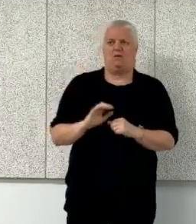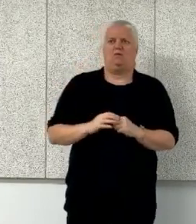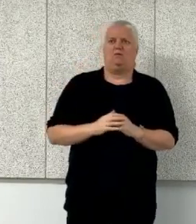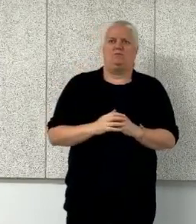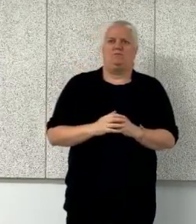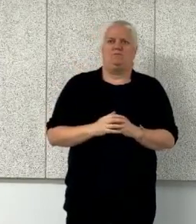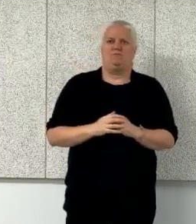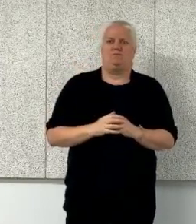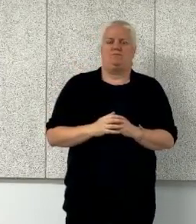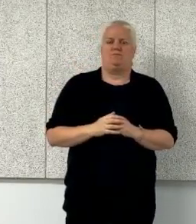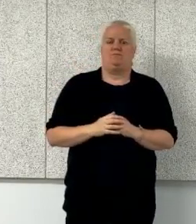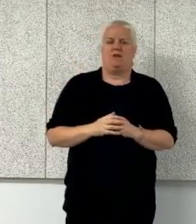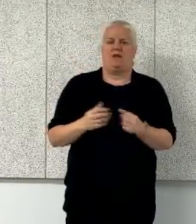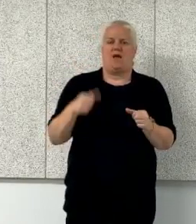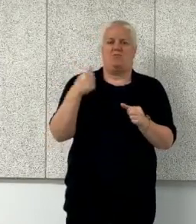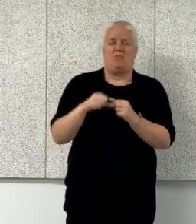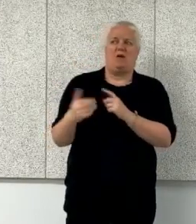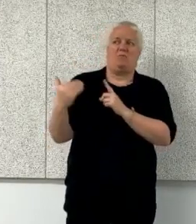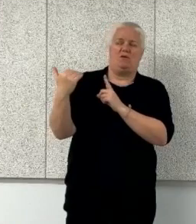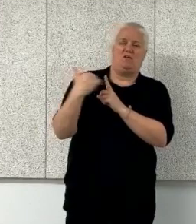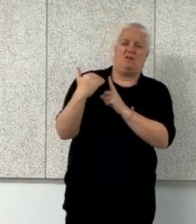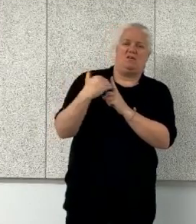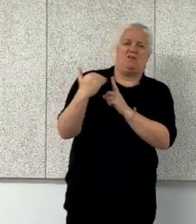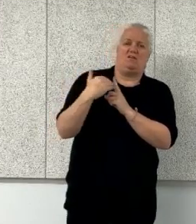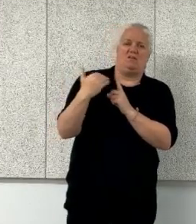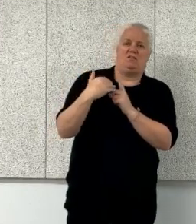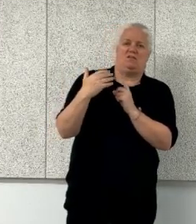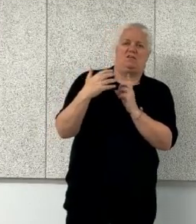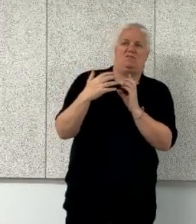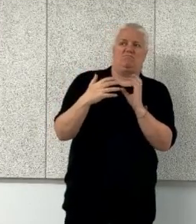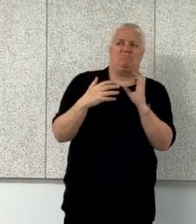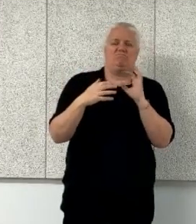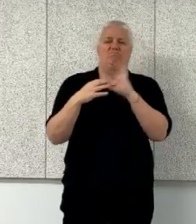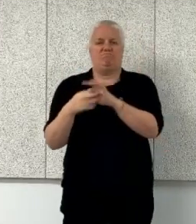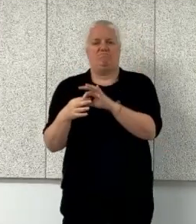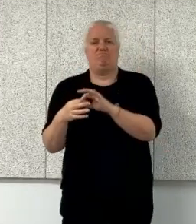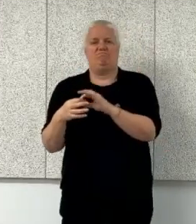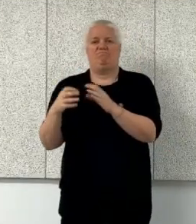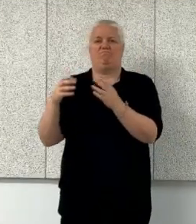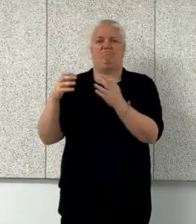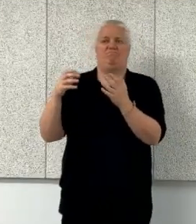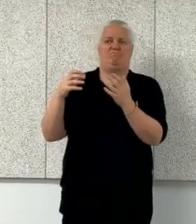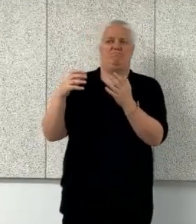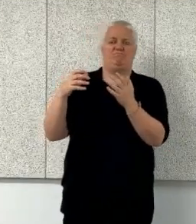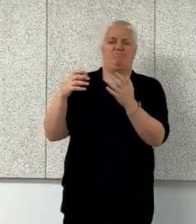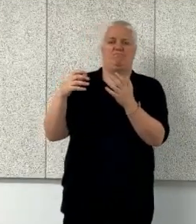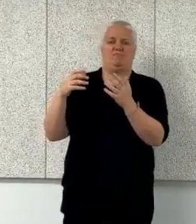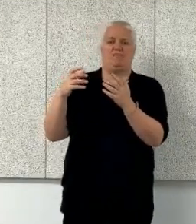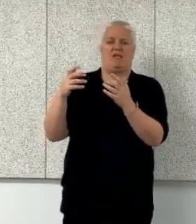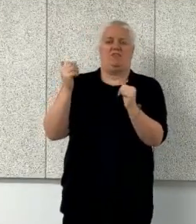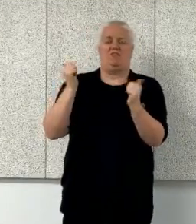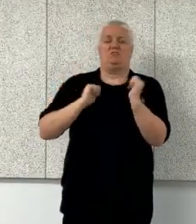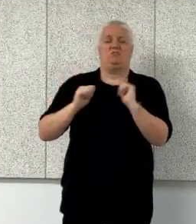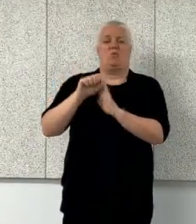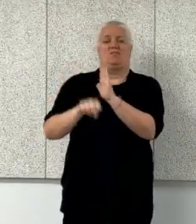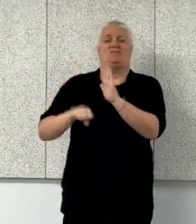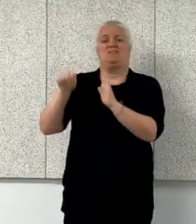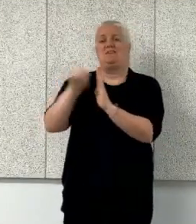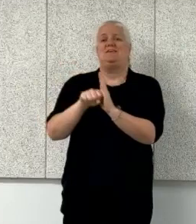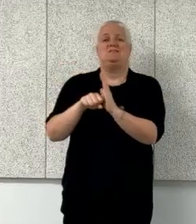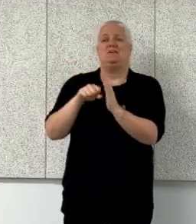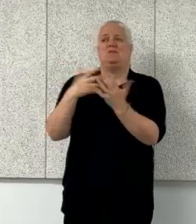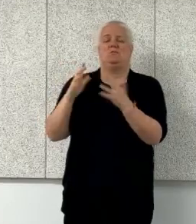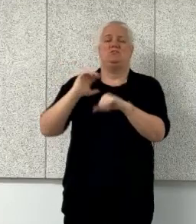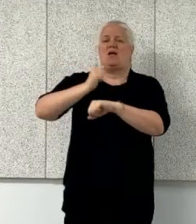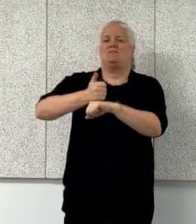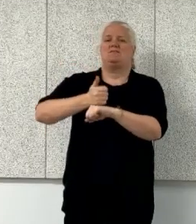of either relevancy or social justice for a show that was programmed, you know, a year and a half earlier that was not relevant to the community that we